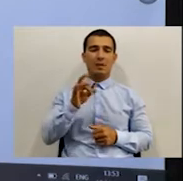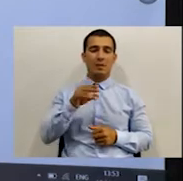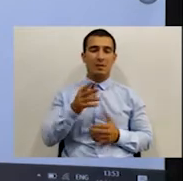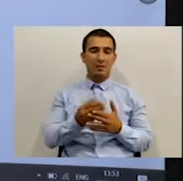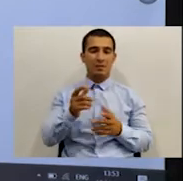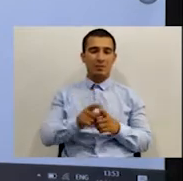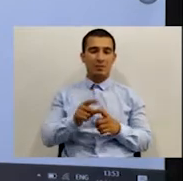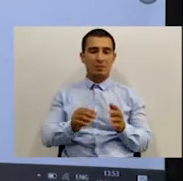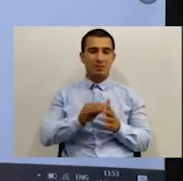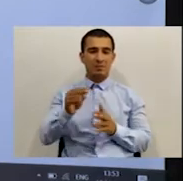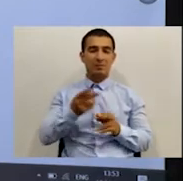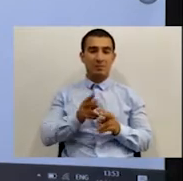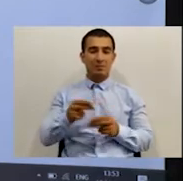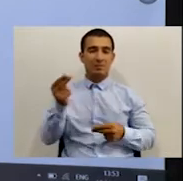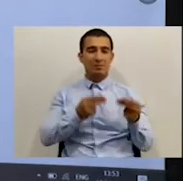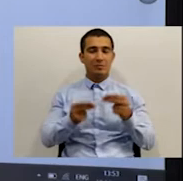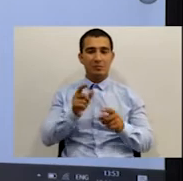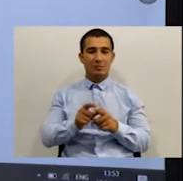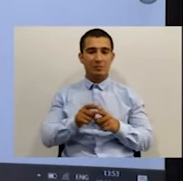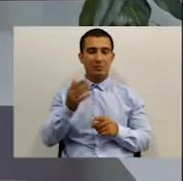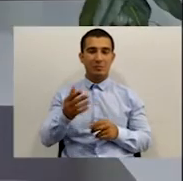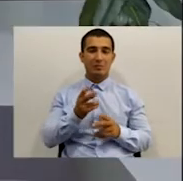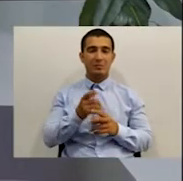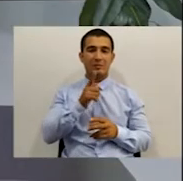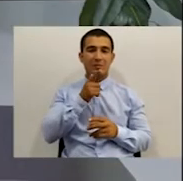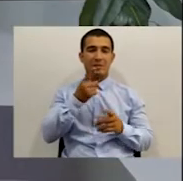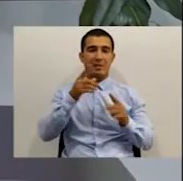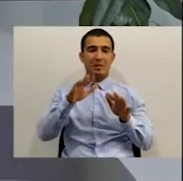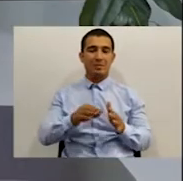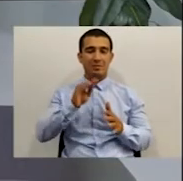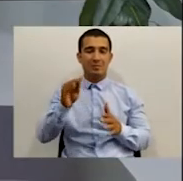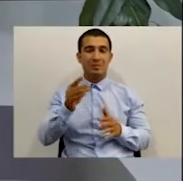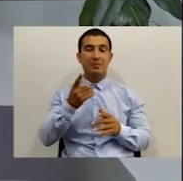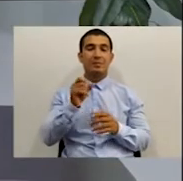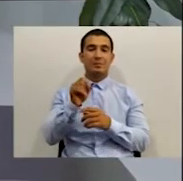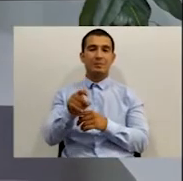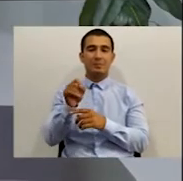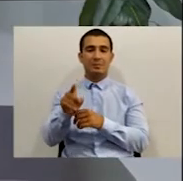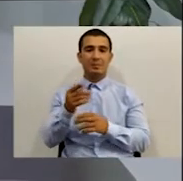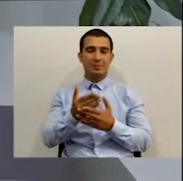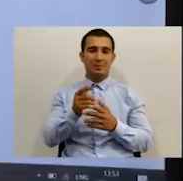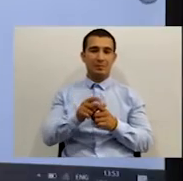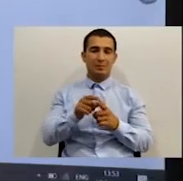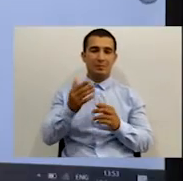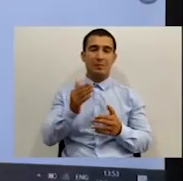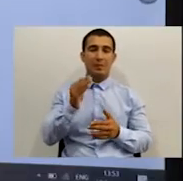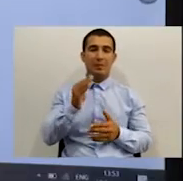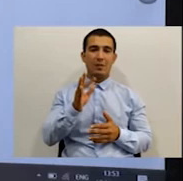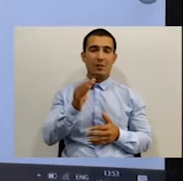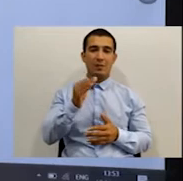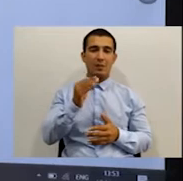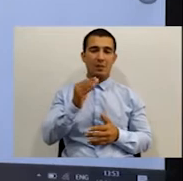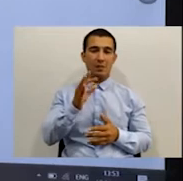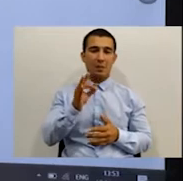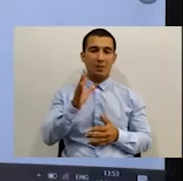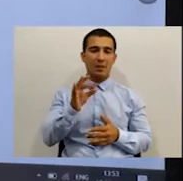Forward so'zini yozamiz. Bu chizish degani biron bir joyiga o'sha qalamimizni yo'naltirish. Misol uchun forward